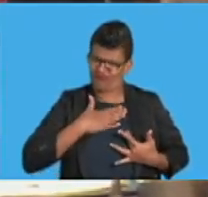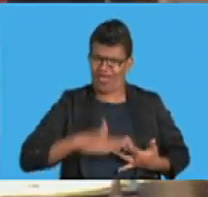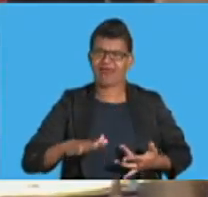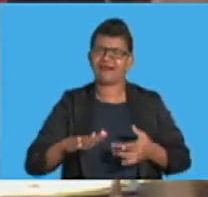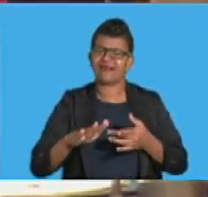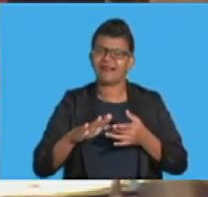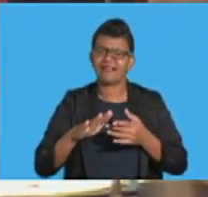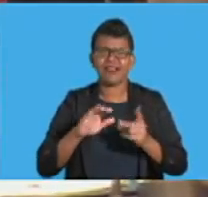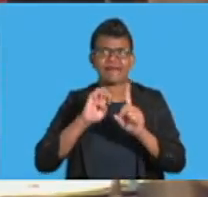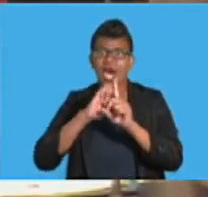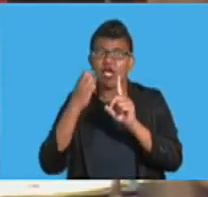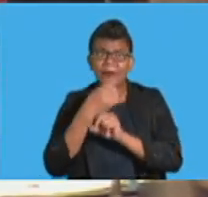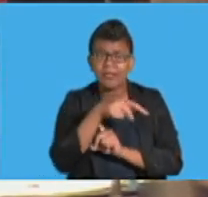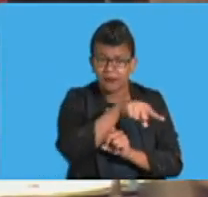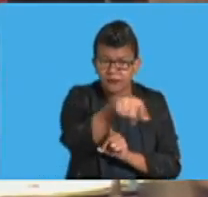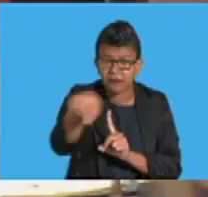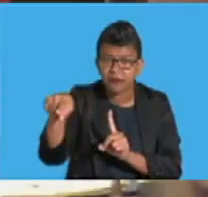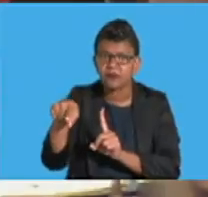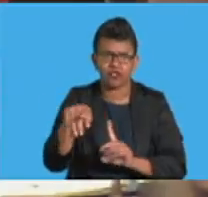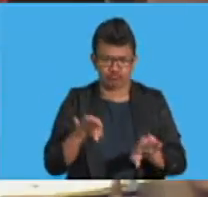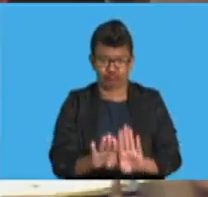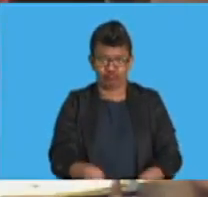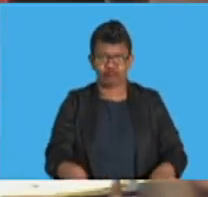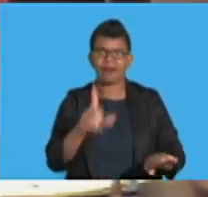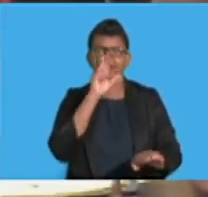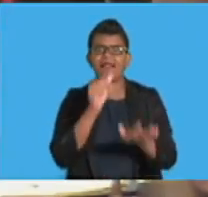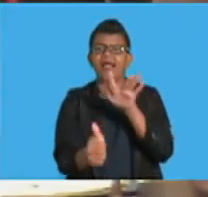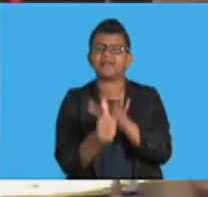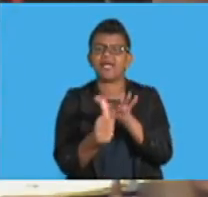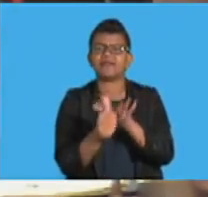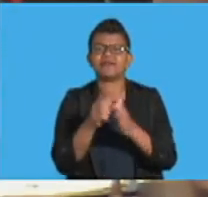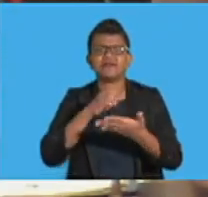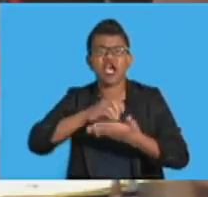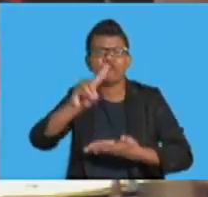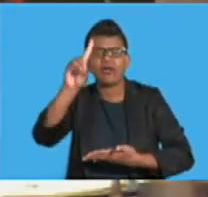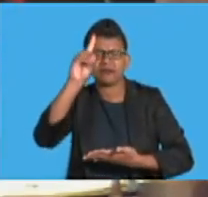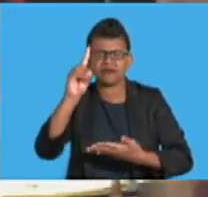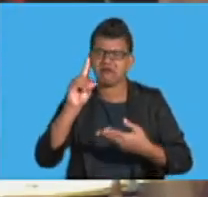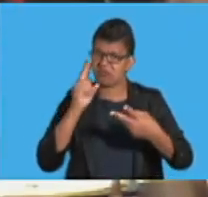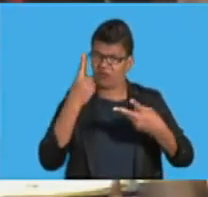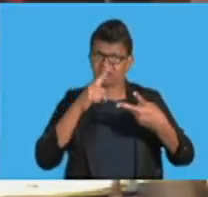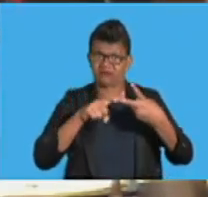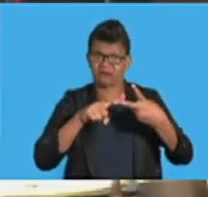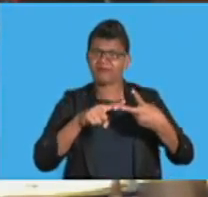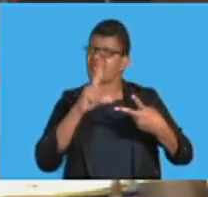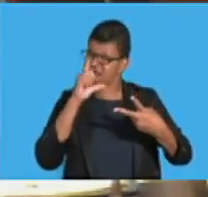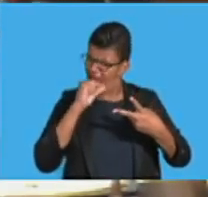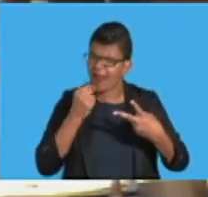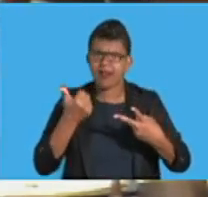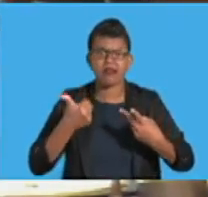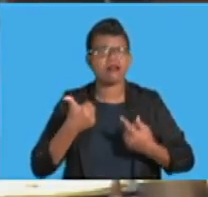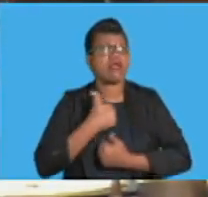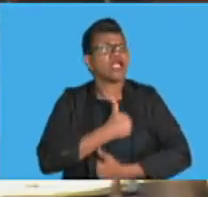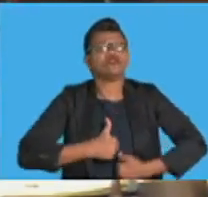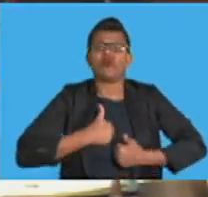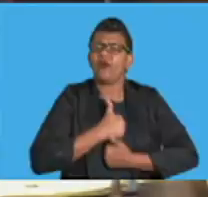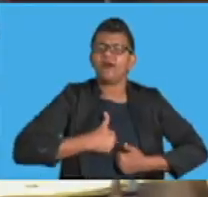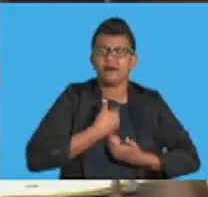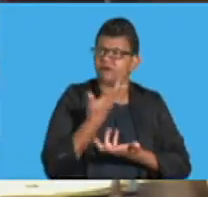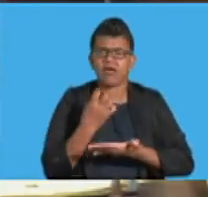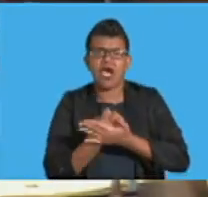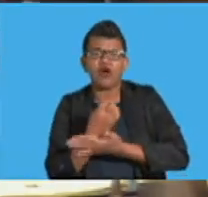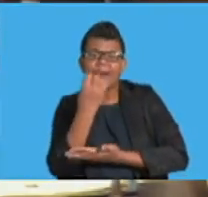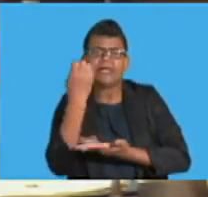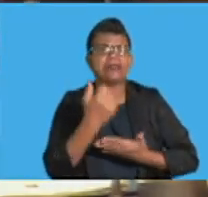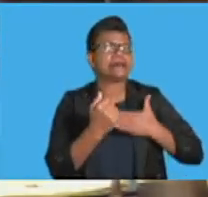and a future promising economic and social advancement, a safe and a secure surrounding, a society